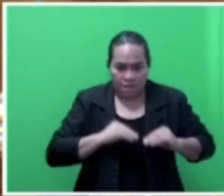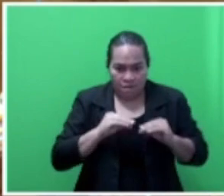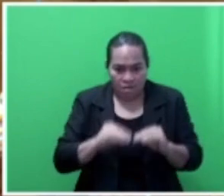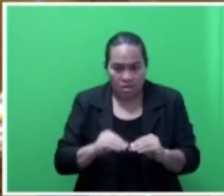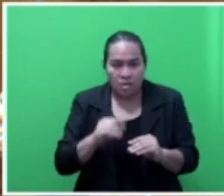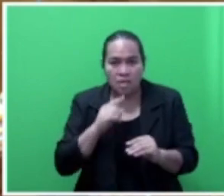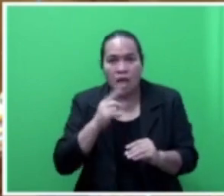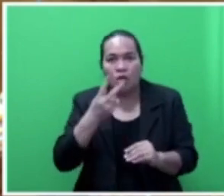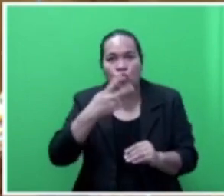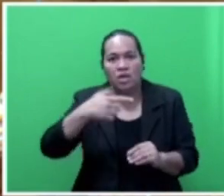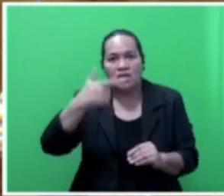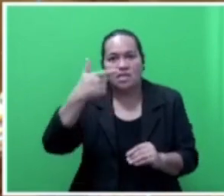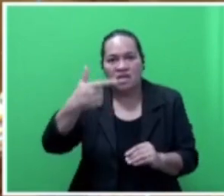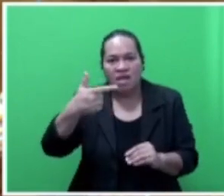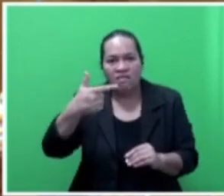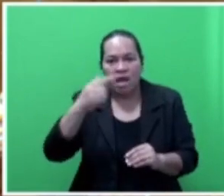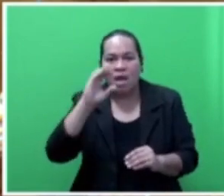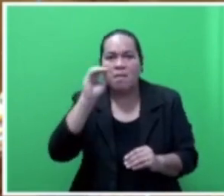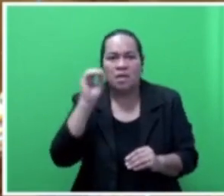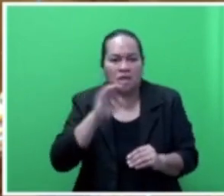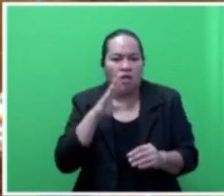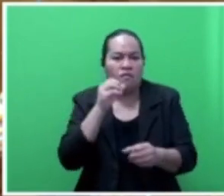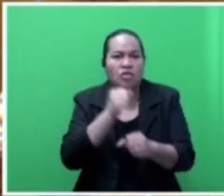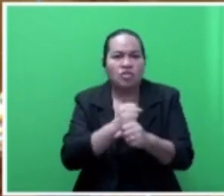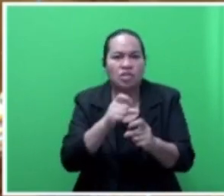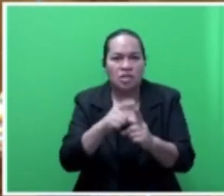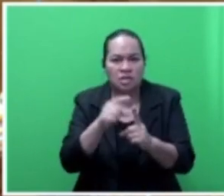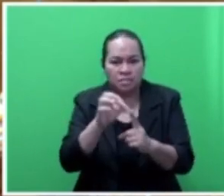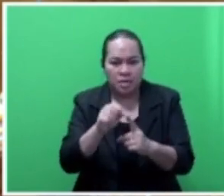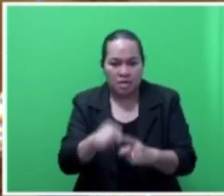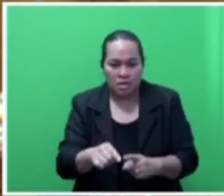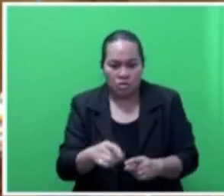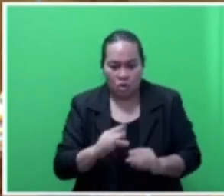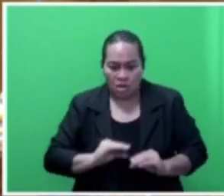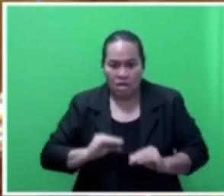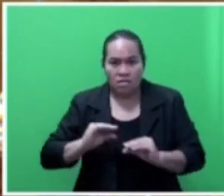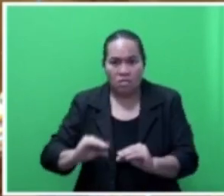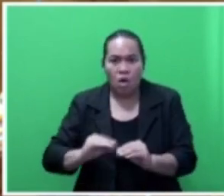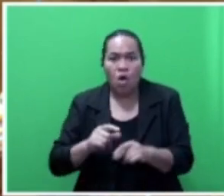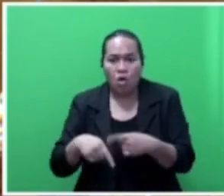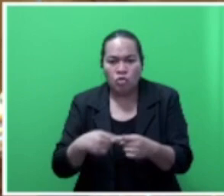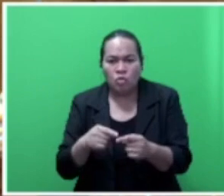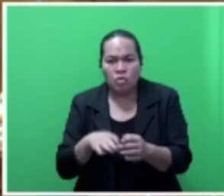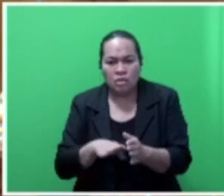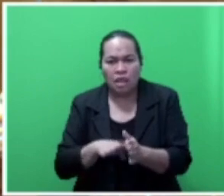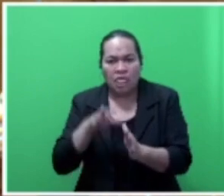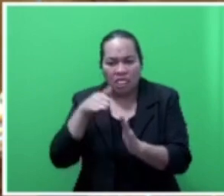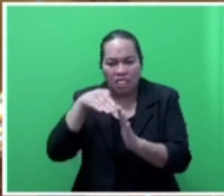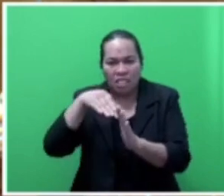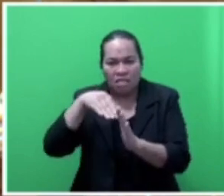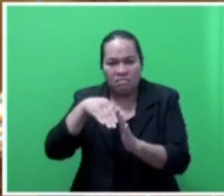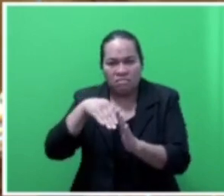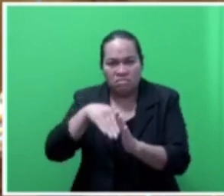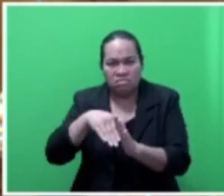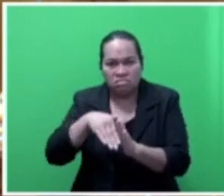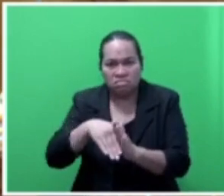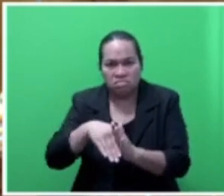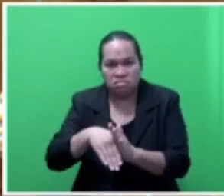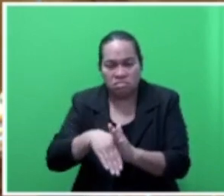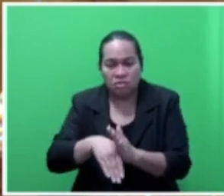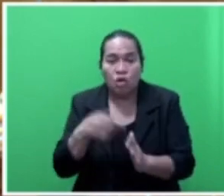at 27% of our GDP. Since then, the investment in the country continued on a declining trend.